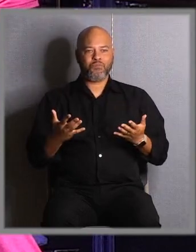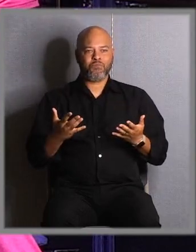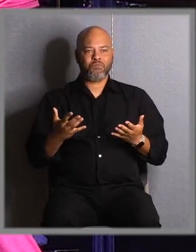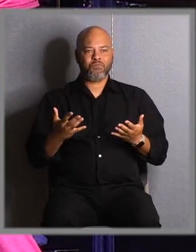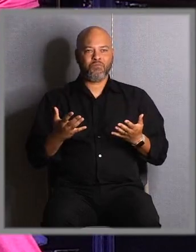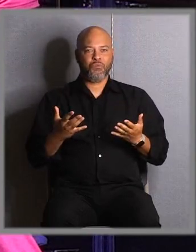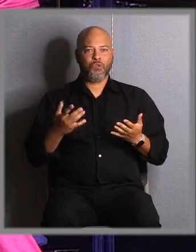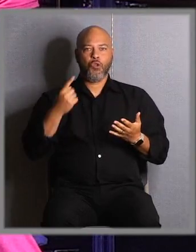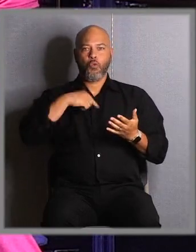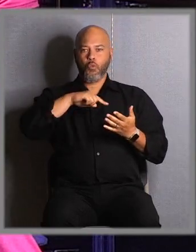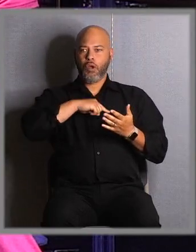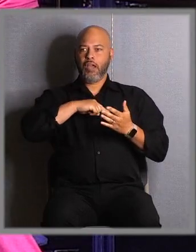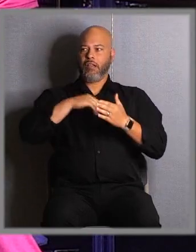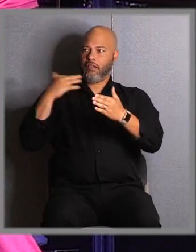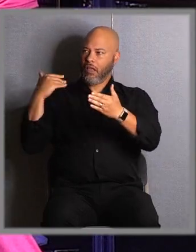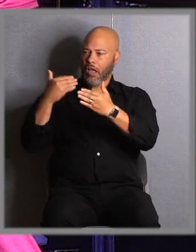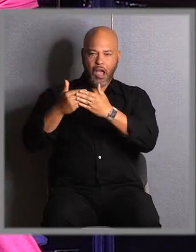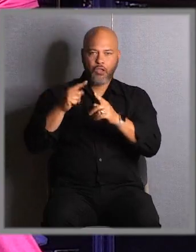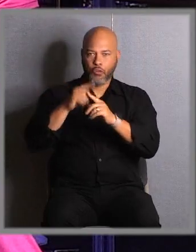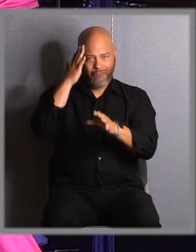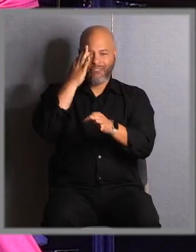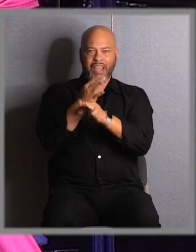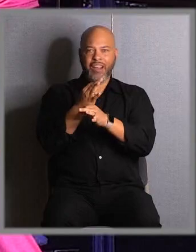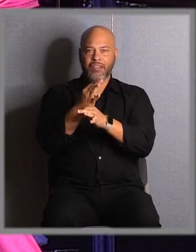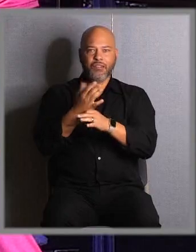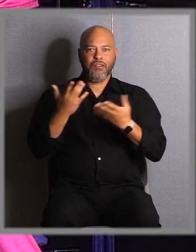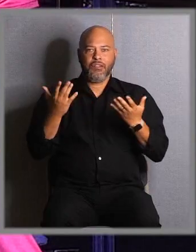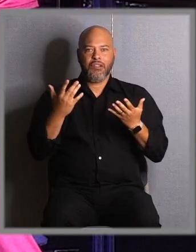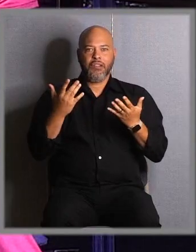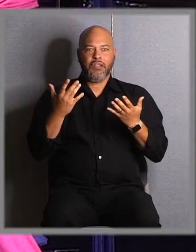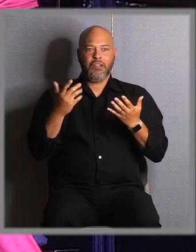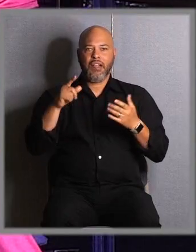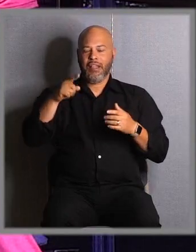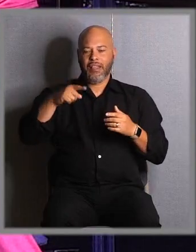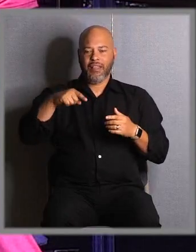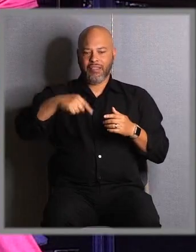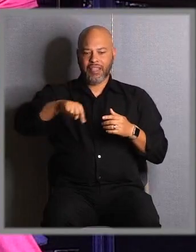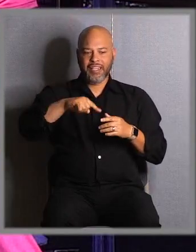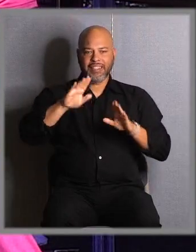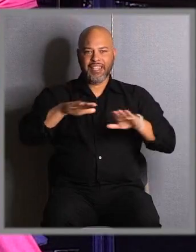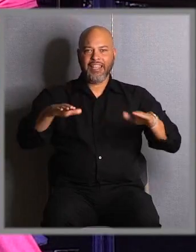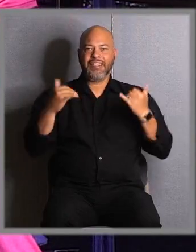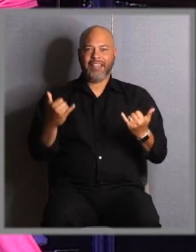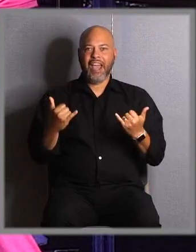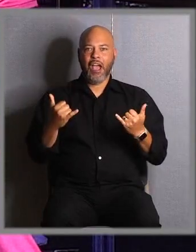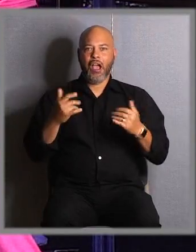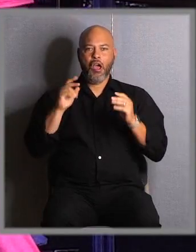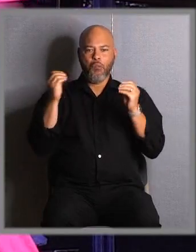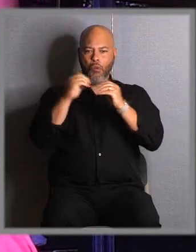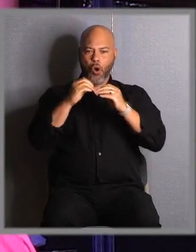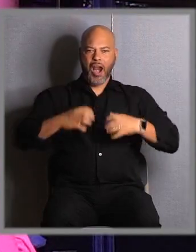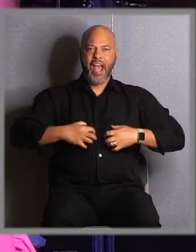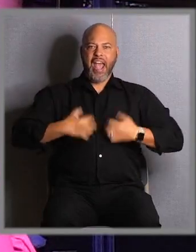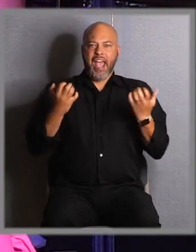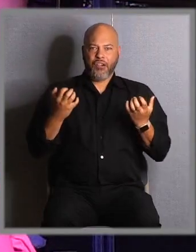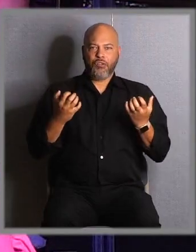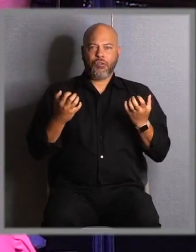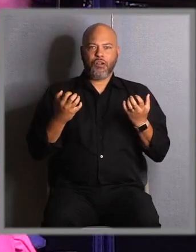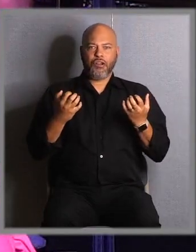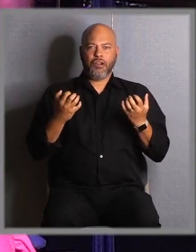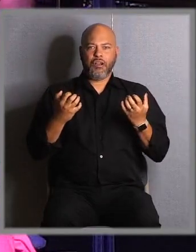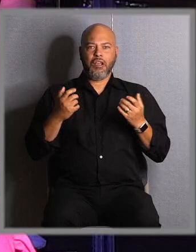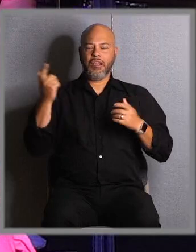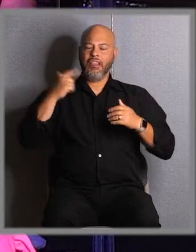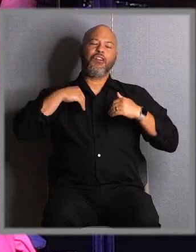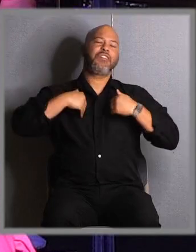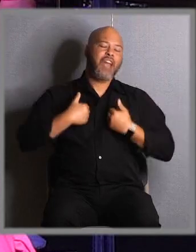we come this far by faith. No, it's not that. They now have more anger because we're tired.